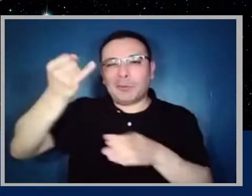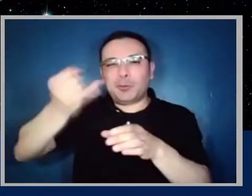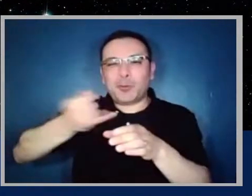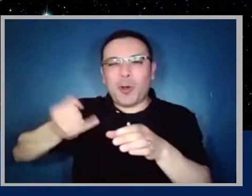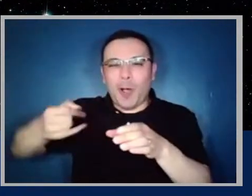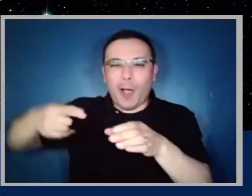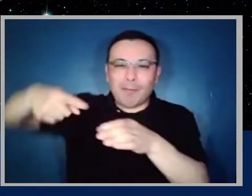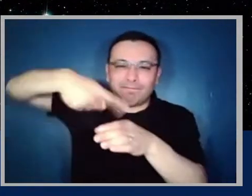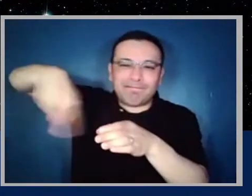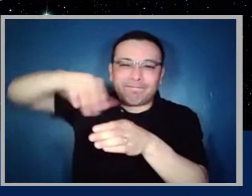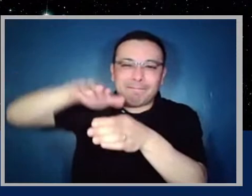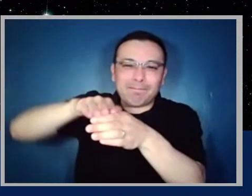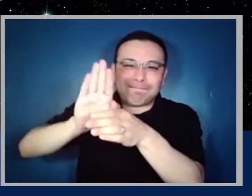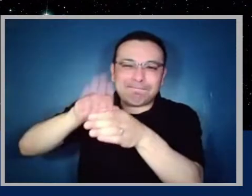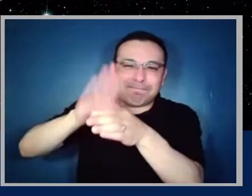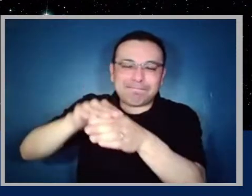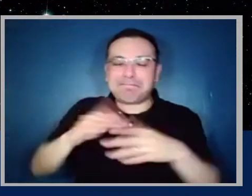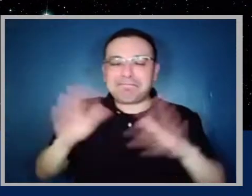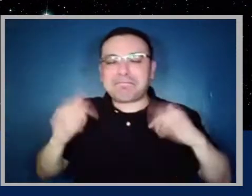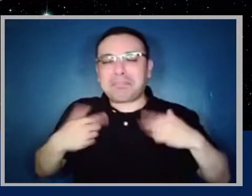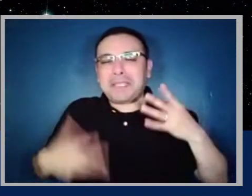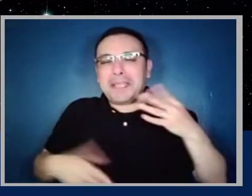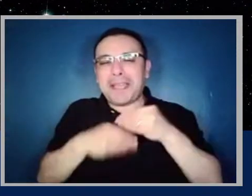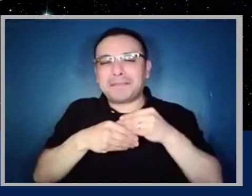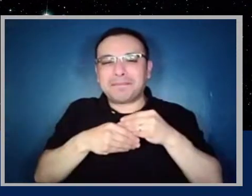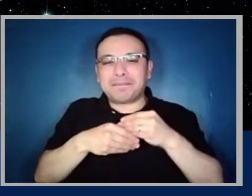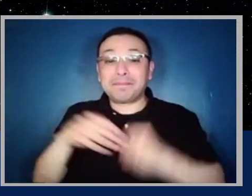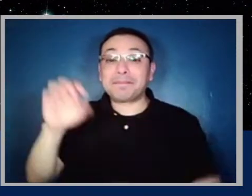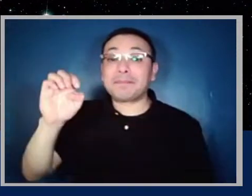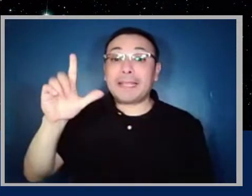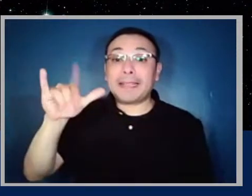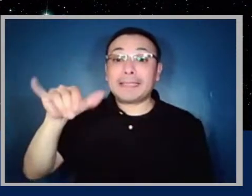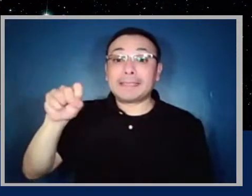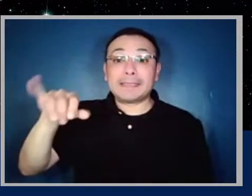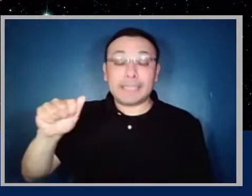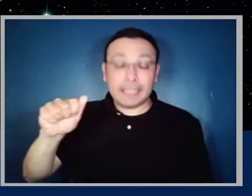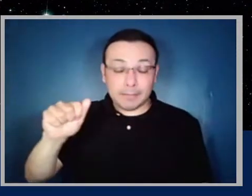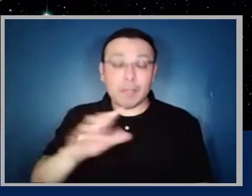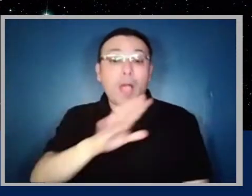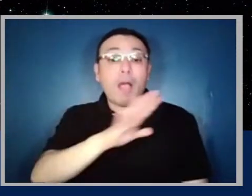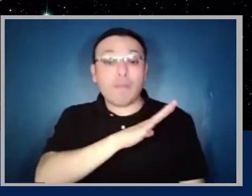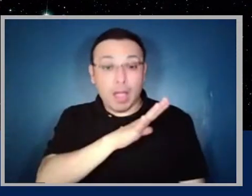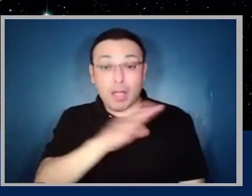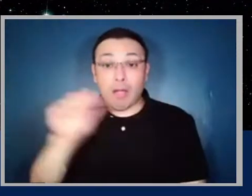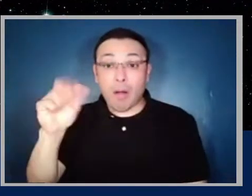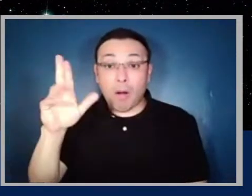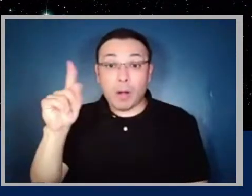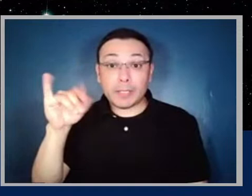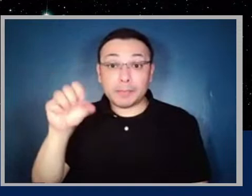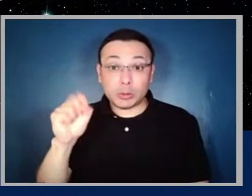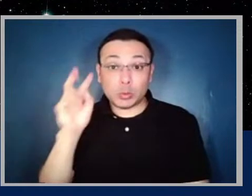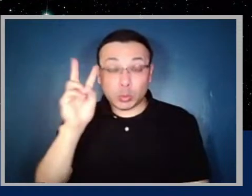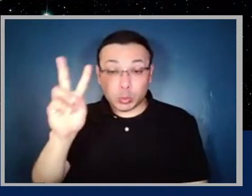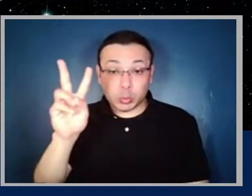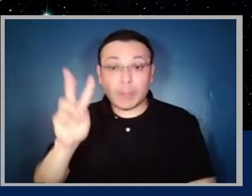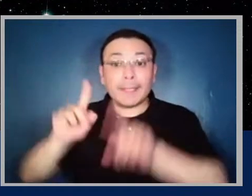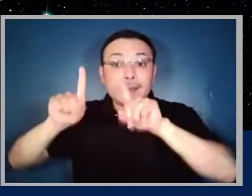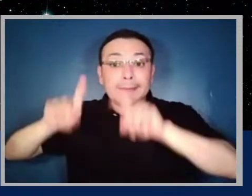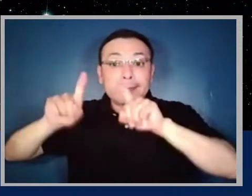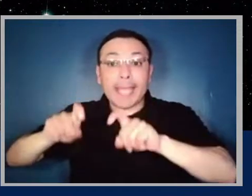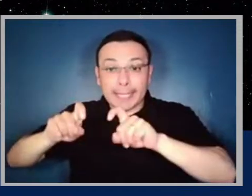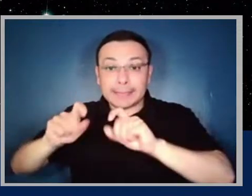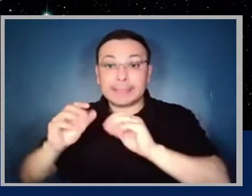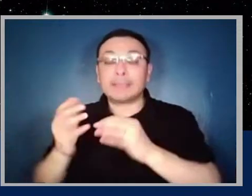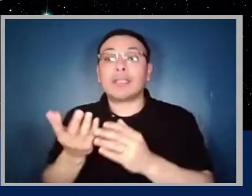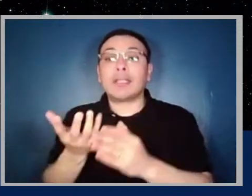Awesome. So it's going to be docking. I mean, so you've got Artemis 2, the underway recovery test coming up in July. I assume that will be streamed